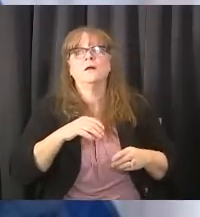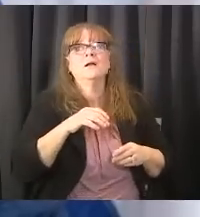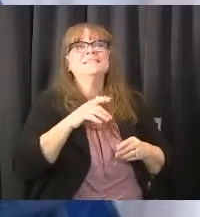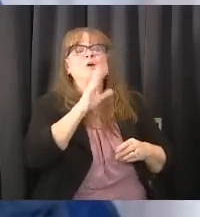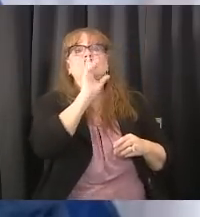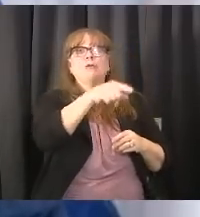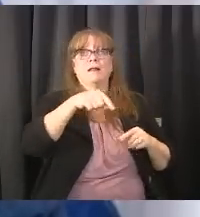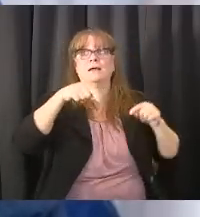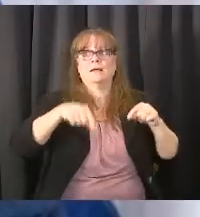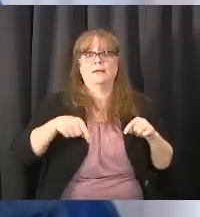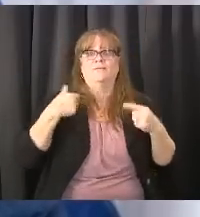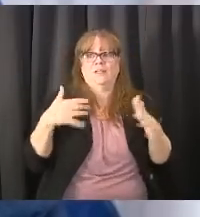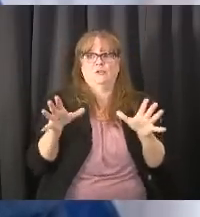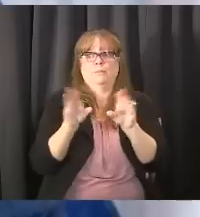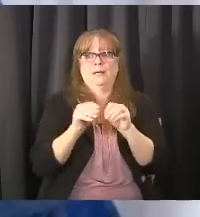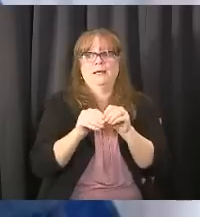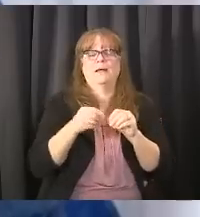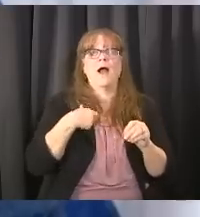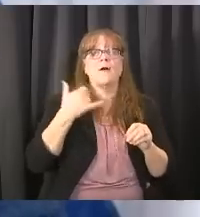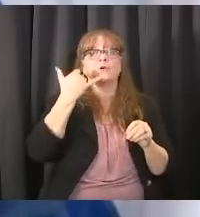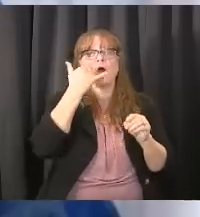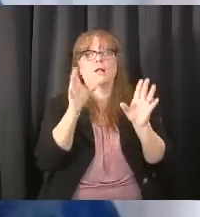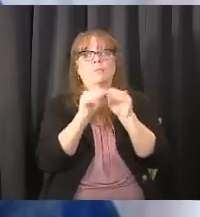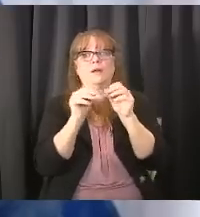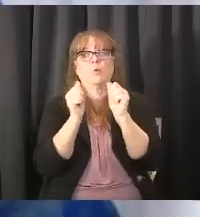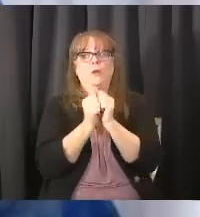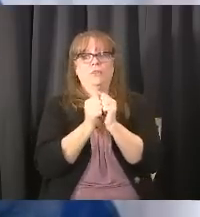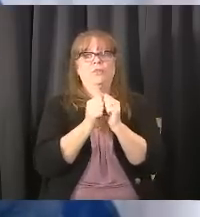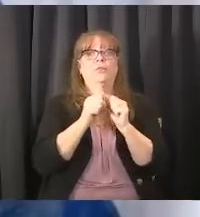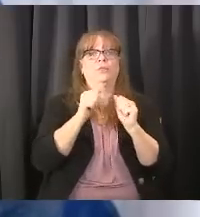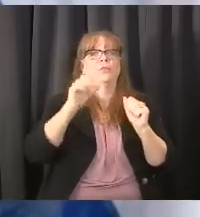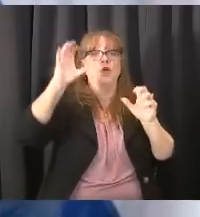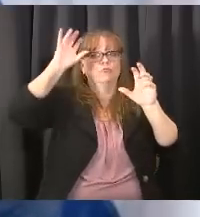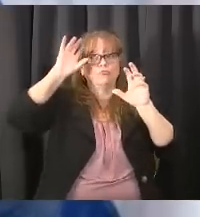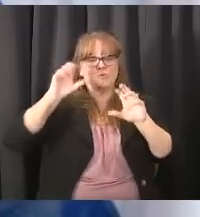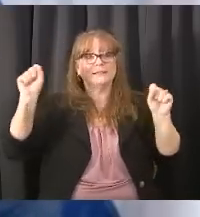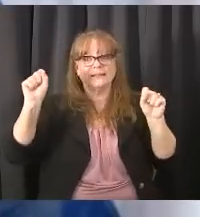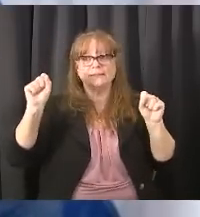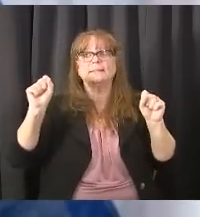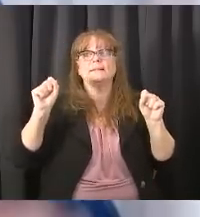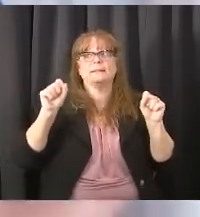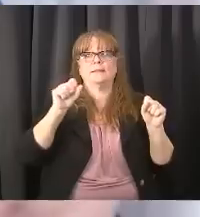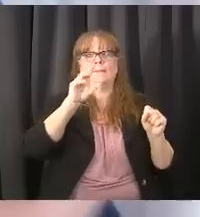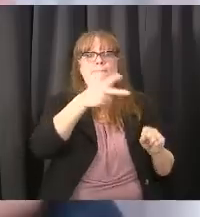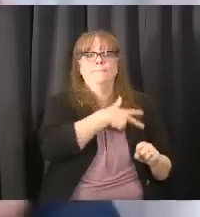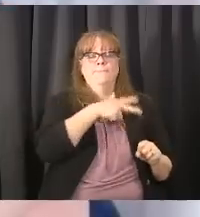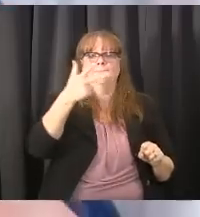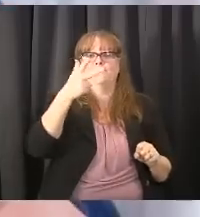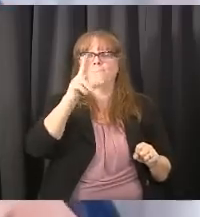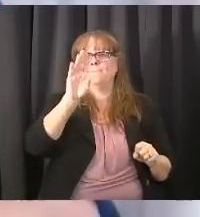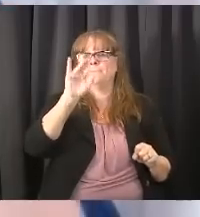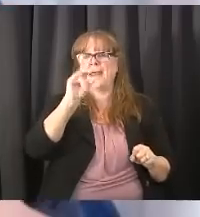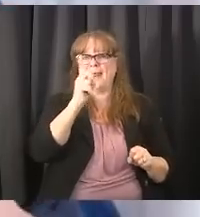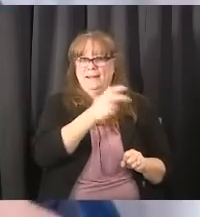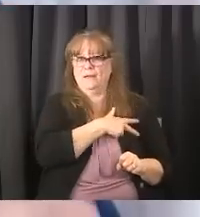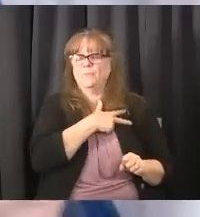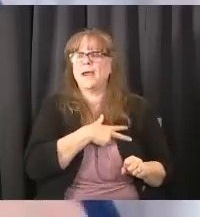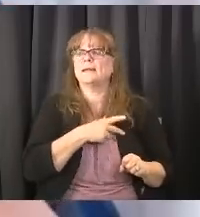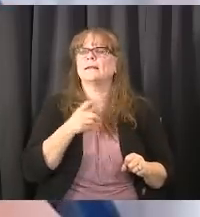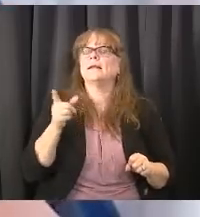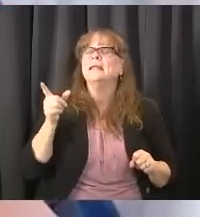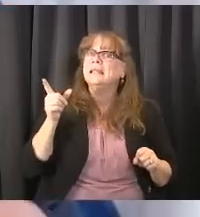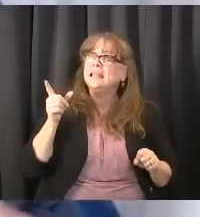Western governors with the Biden administration on COVID. I feel a lot more comfortable getting back to you after we know more of those